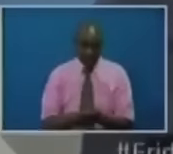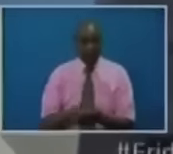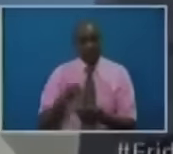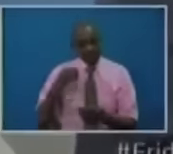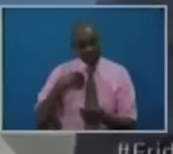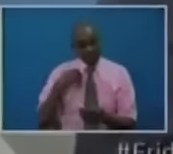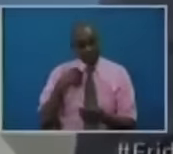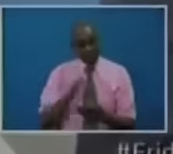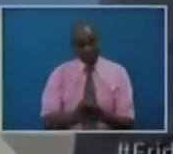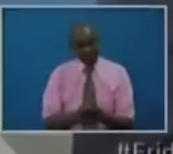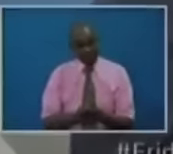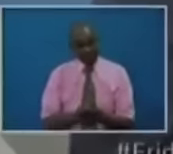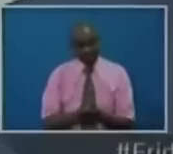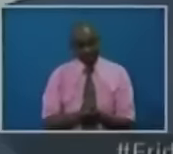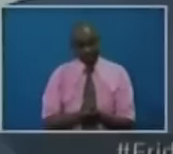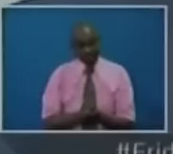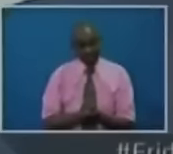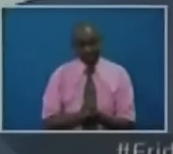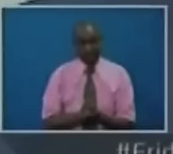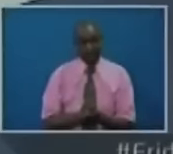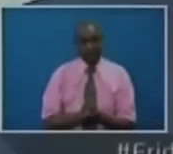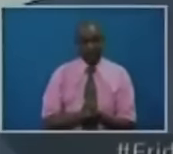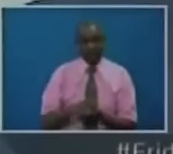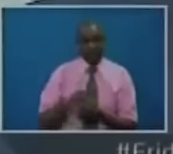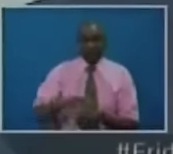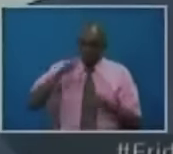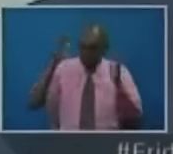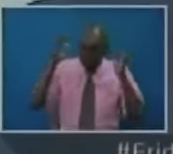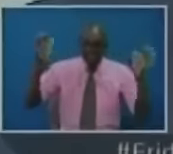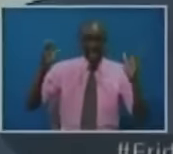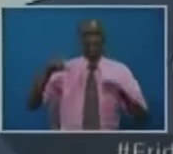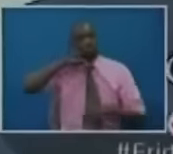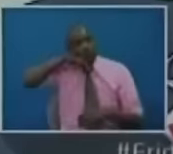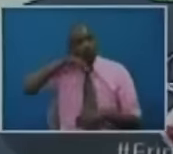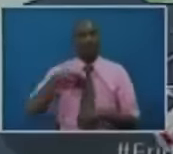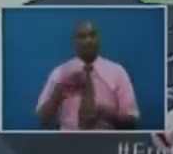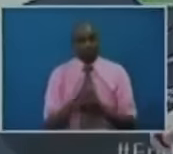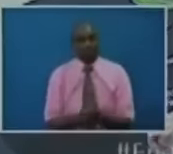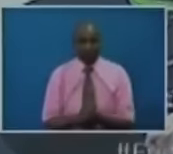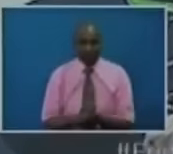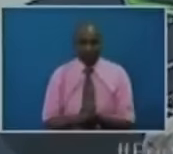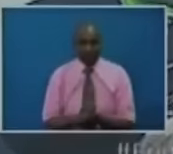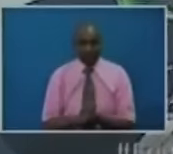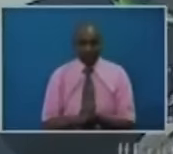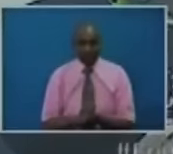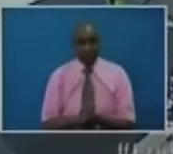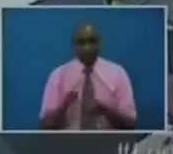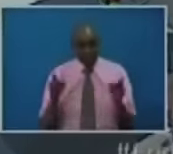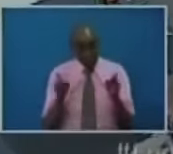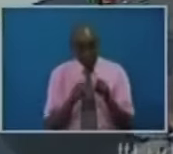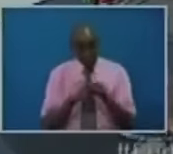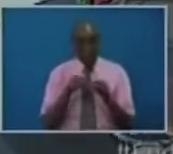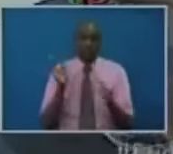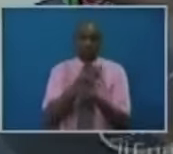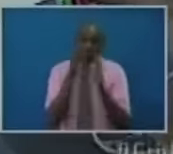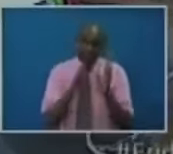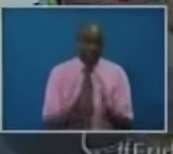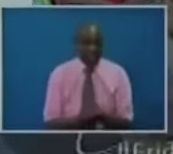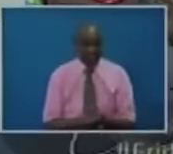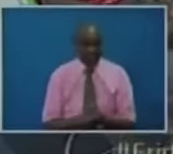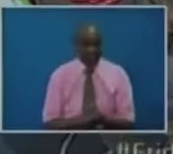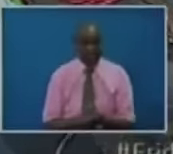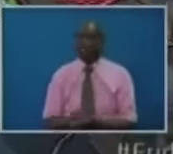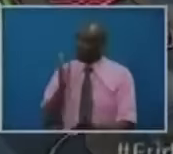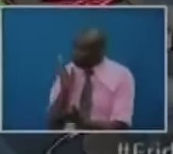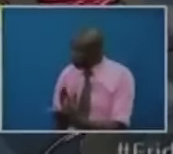farm Great Danes. Okay. The big. I think they are the biggest dogs. All right. Yeah. I'm also a musician. Oh